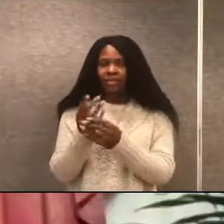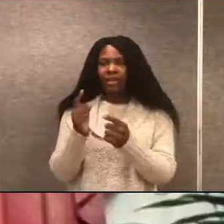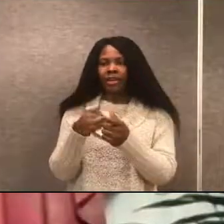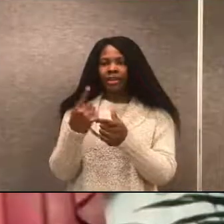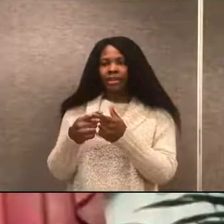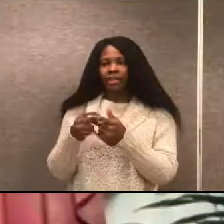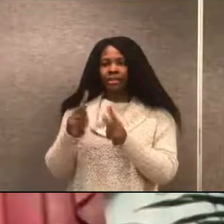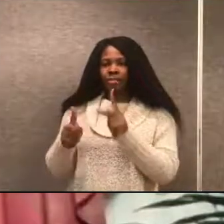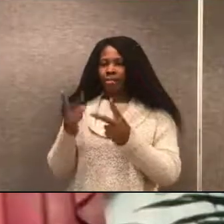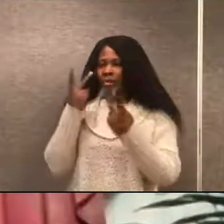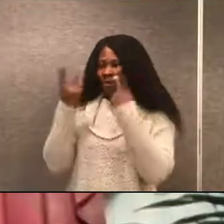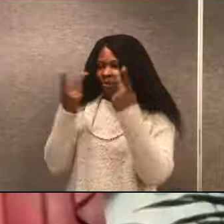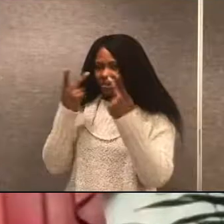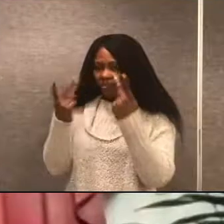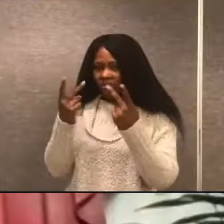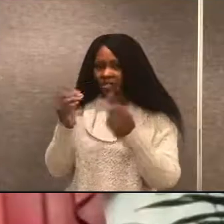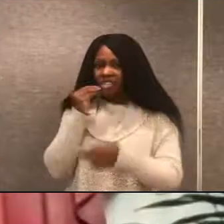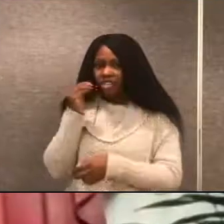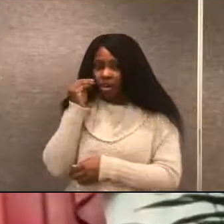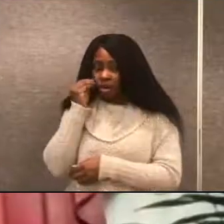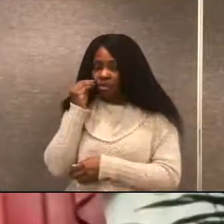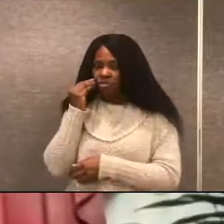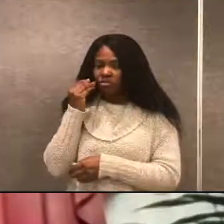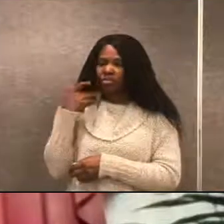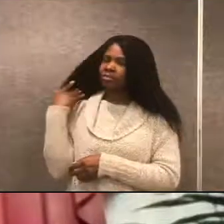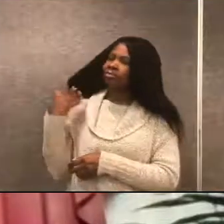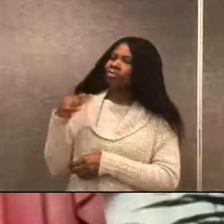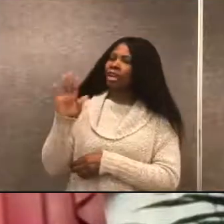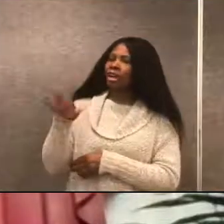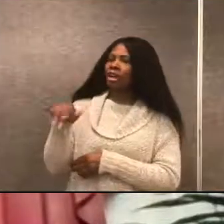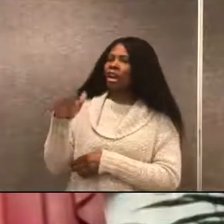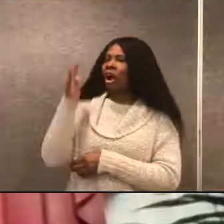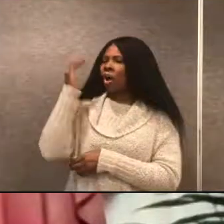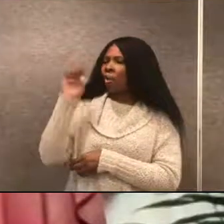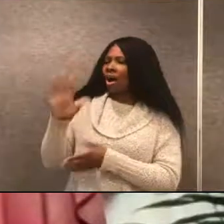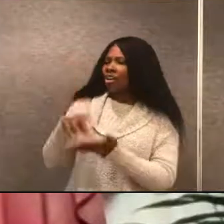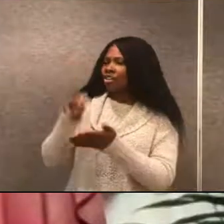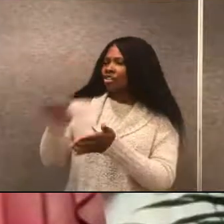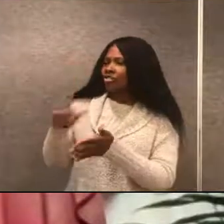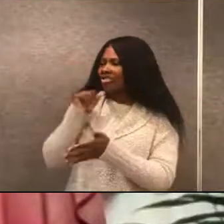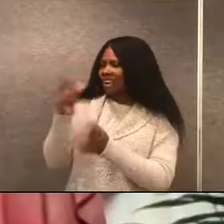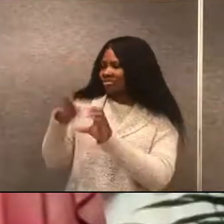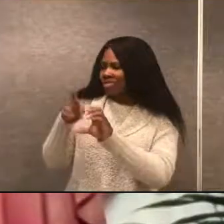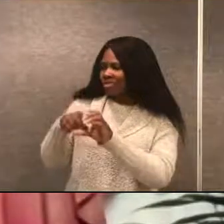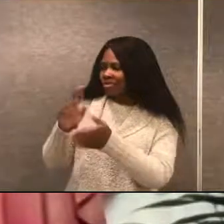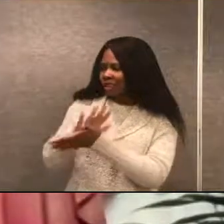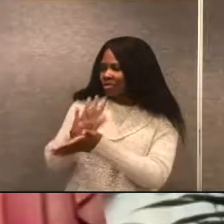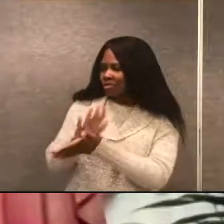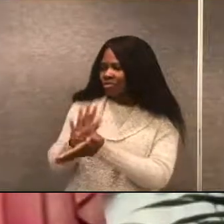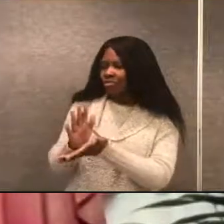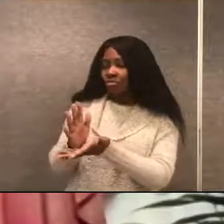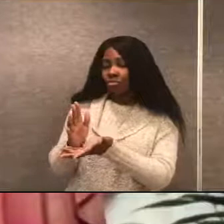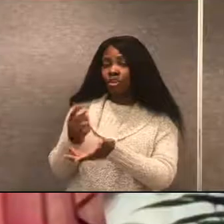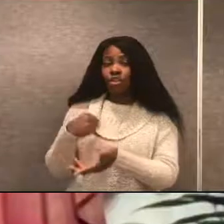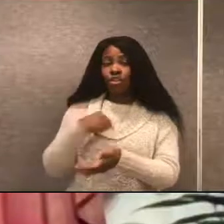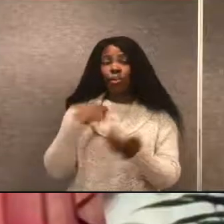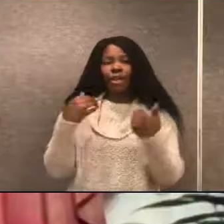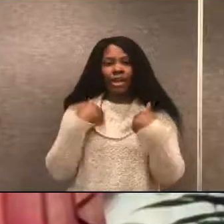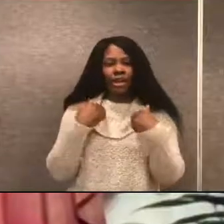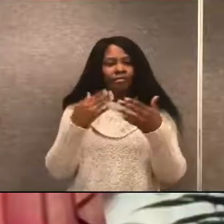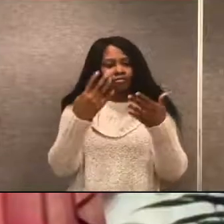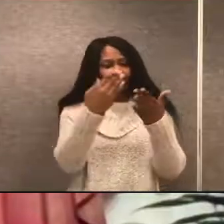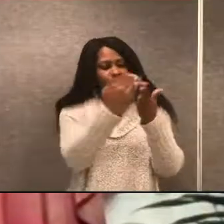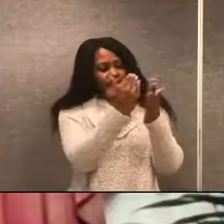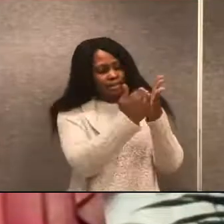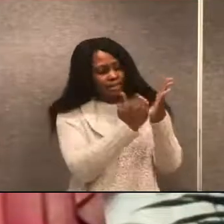that we're stopping by the house, we want to know why the child is not participating. So we do have the list of students who are not